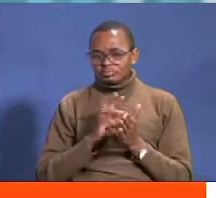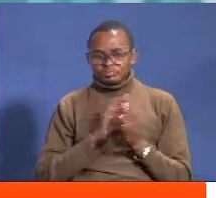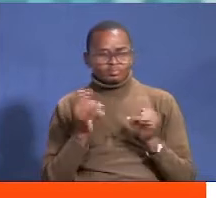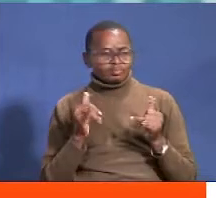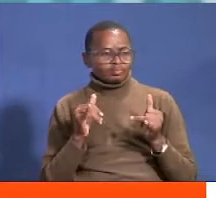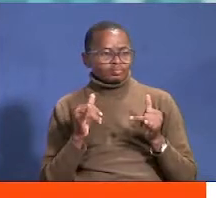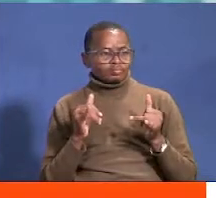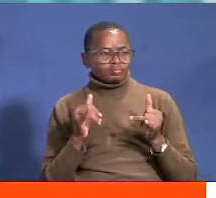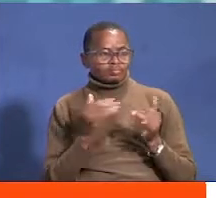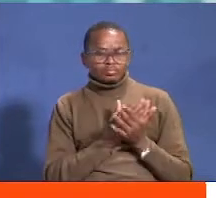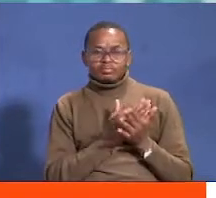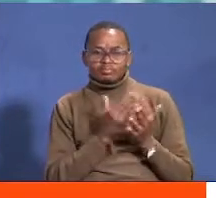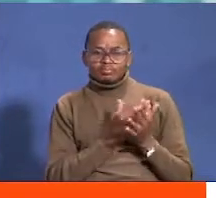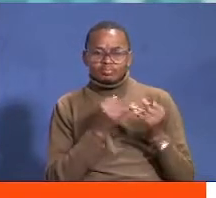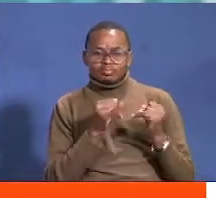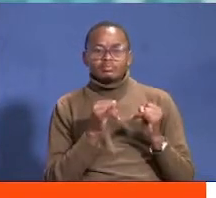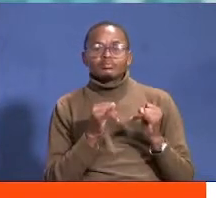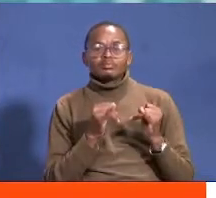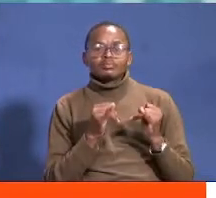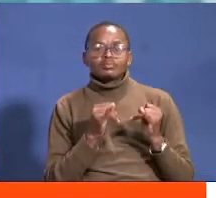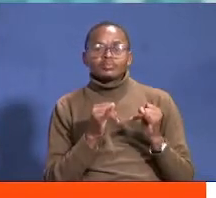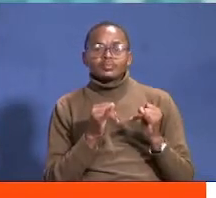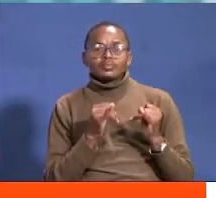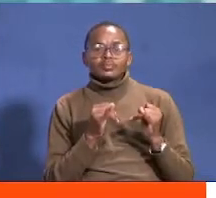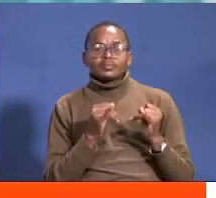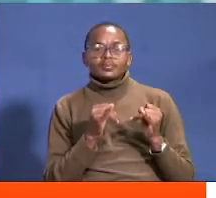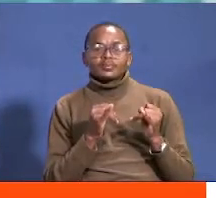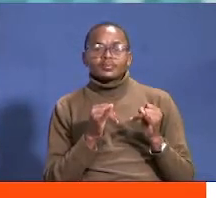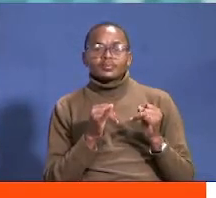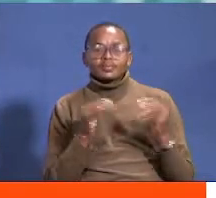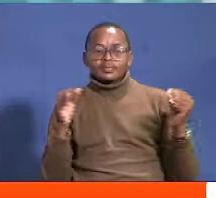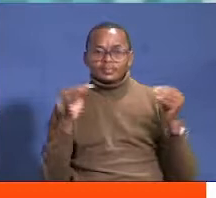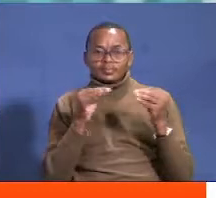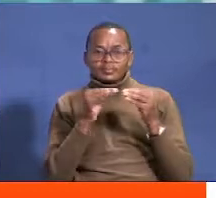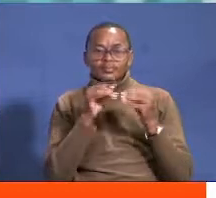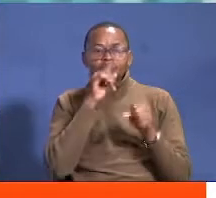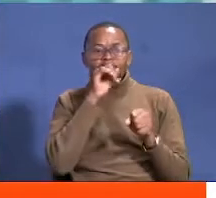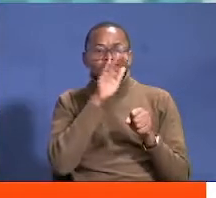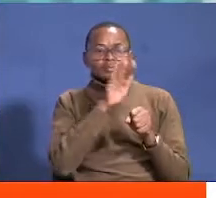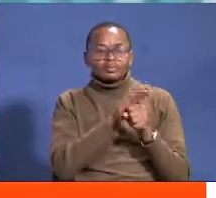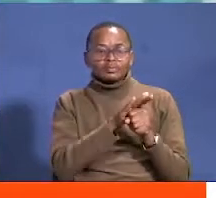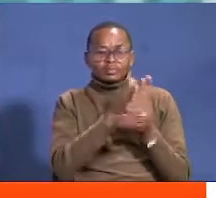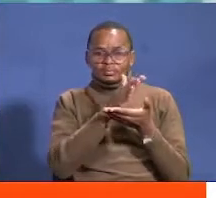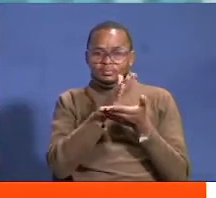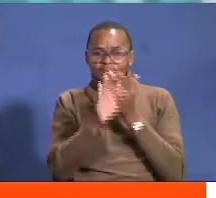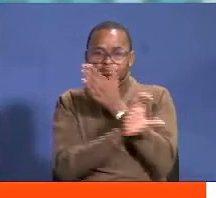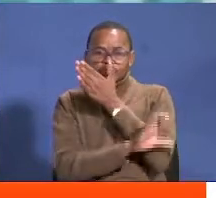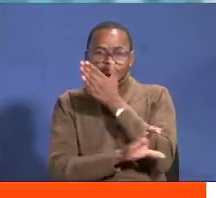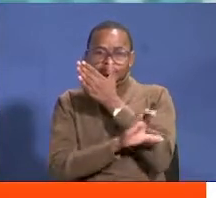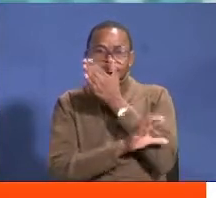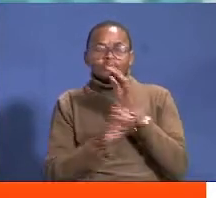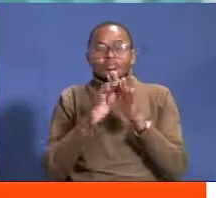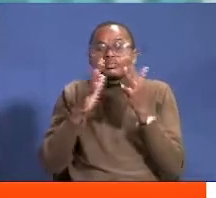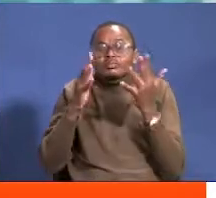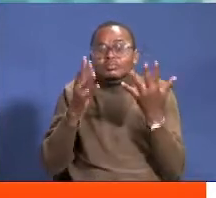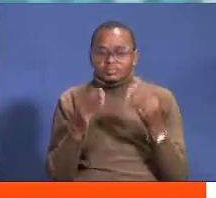to really implement. We're yet to meet our promise. That is now funding some of these countries. How are